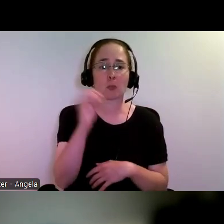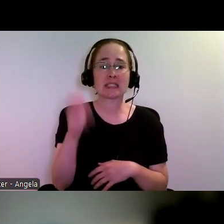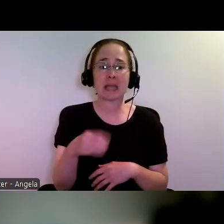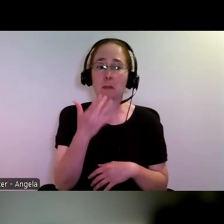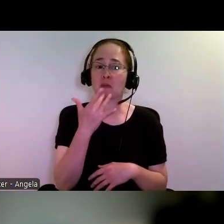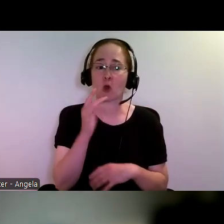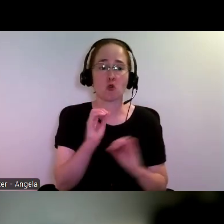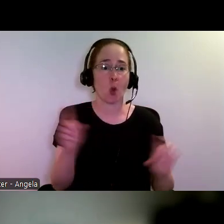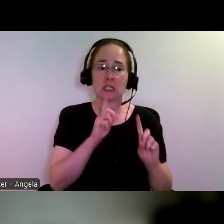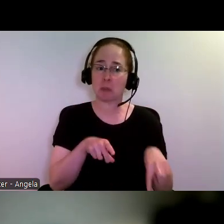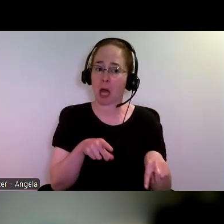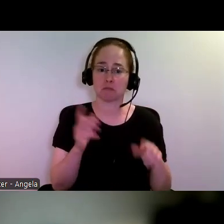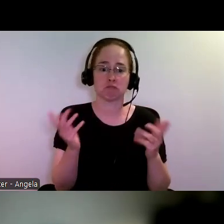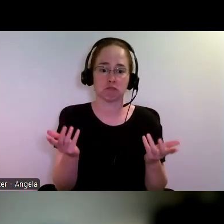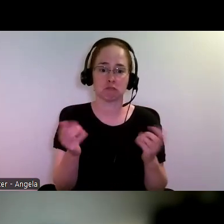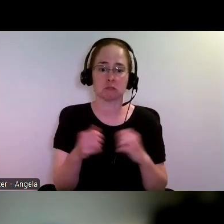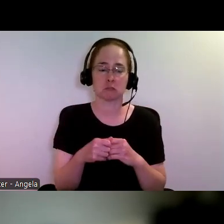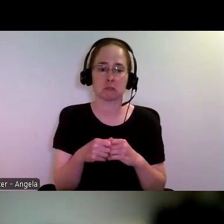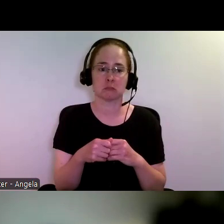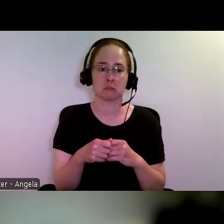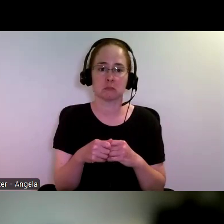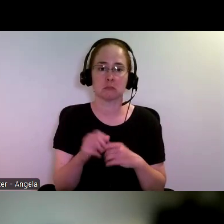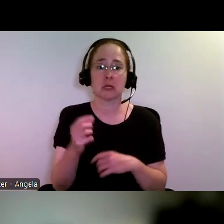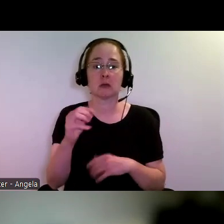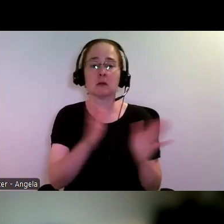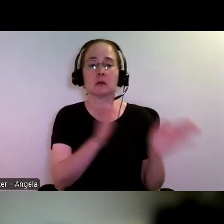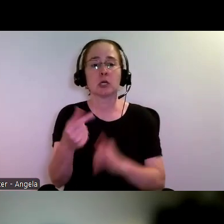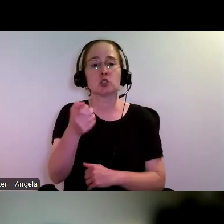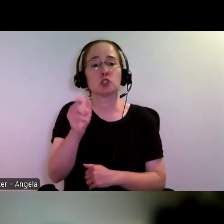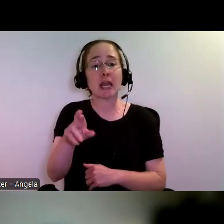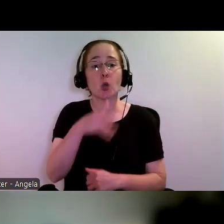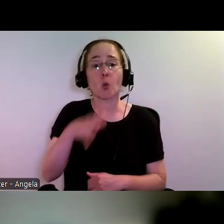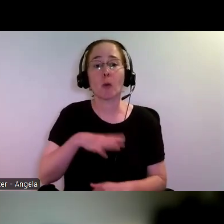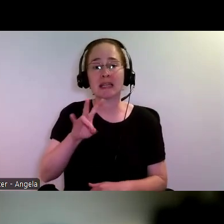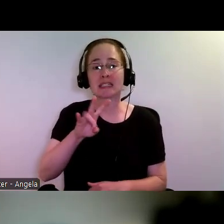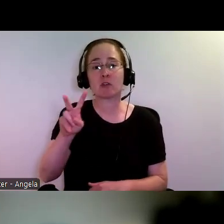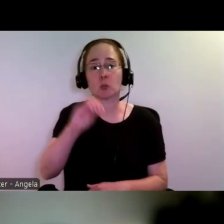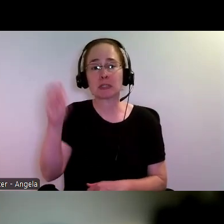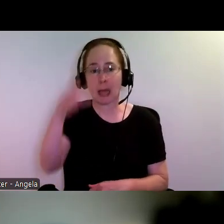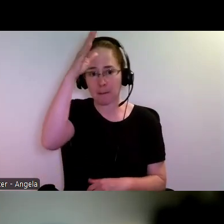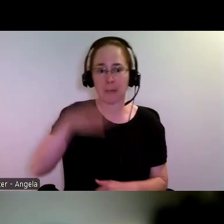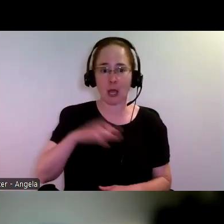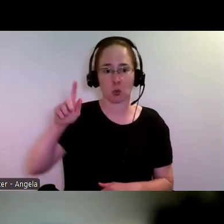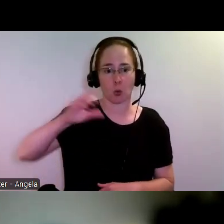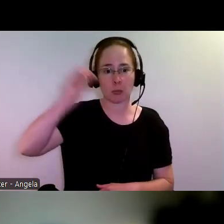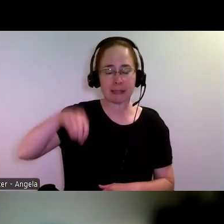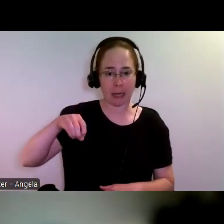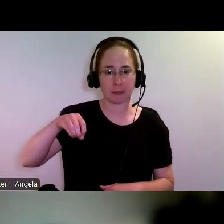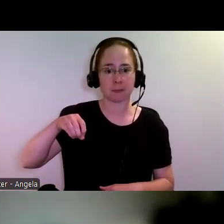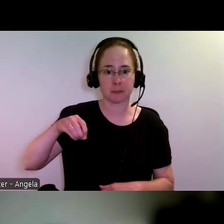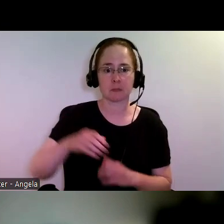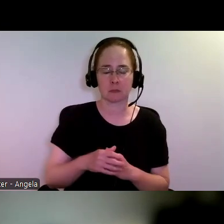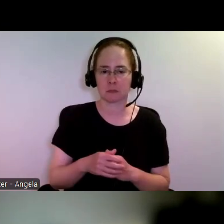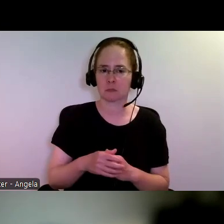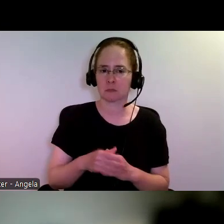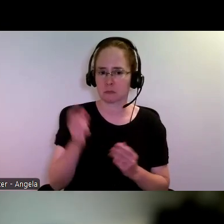not to respond. And then as far as gender responses, women were 72%, men were 21%. And I just want to